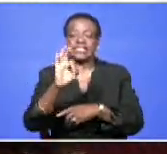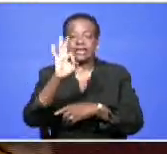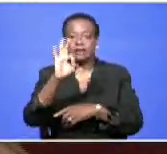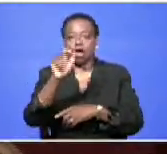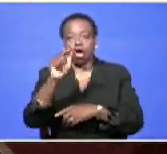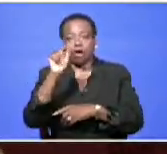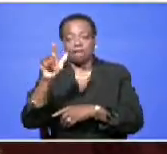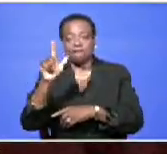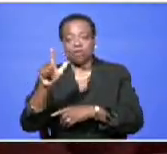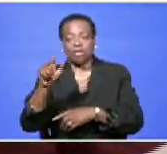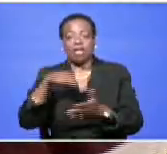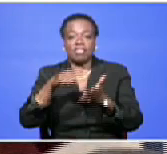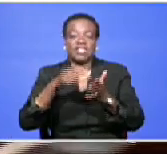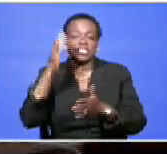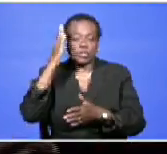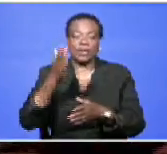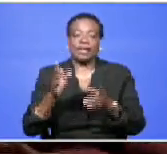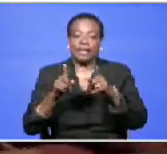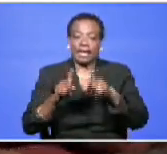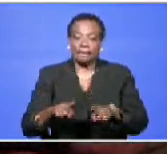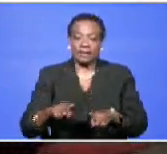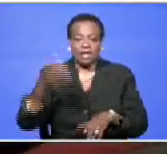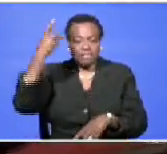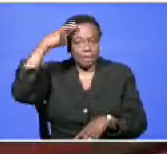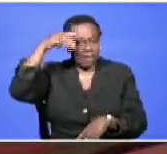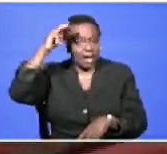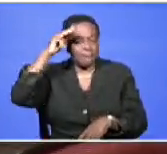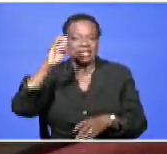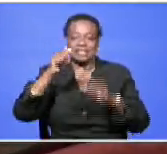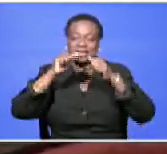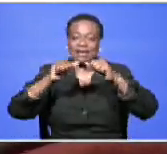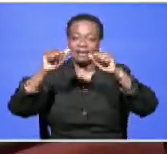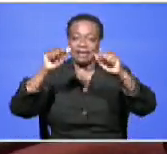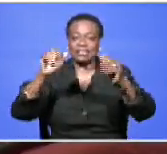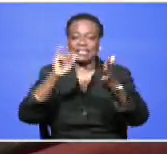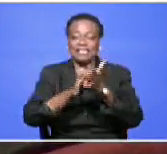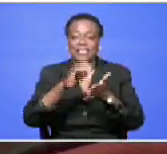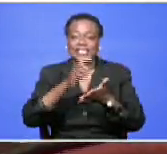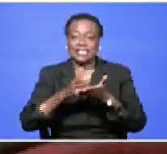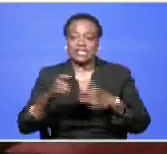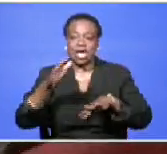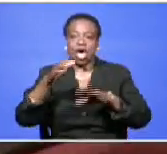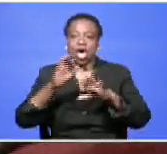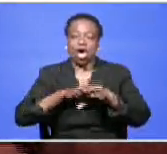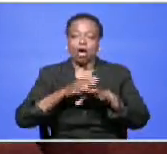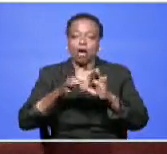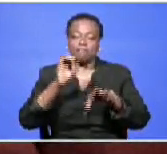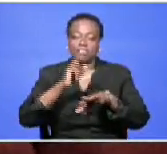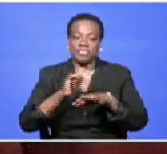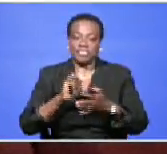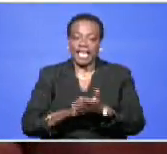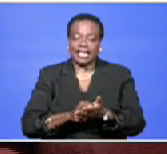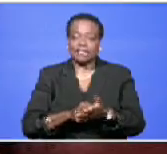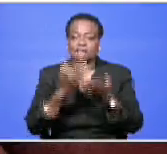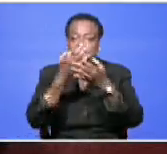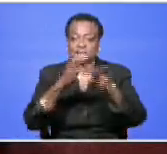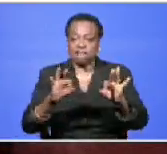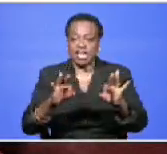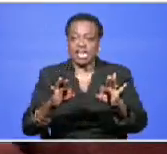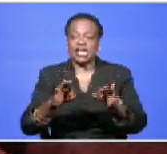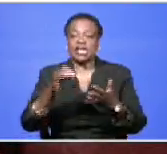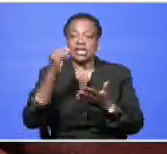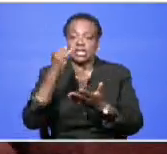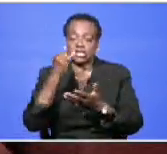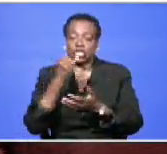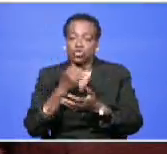implemented. The Prime Minister most recently in the House of Assembly also announced that the details of that initiative, this tuition a free initiative, will